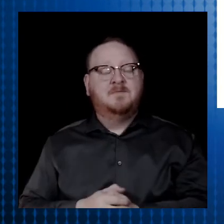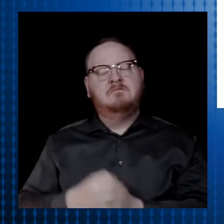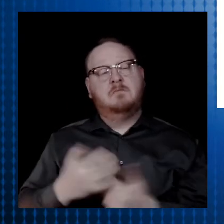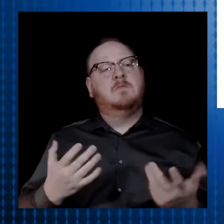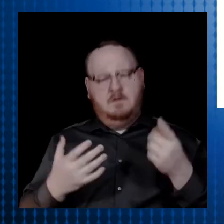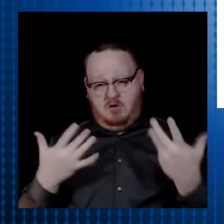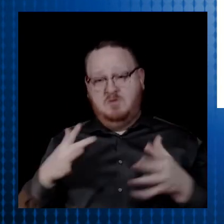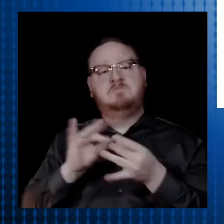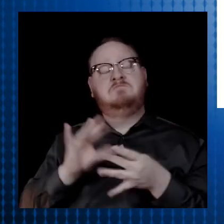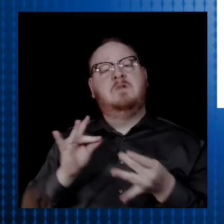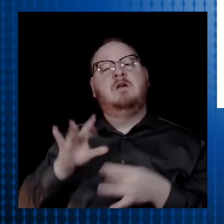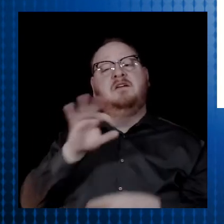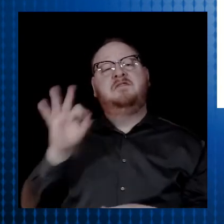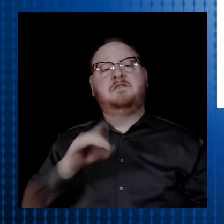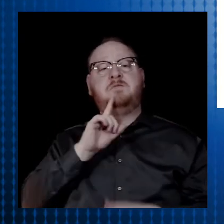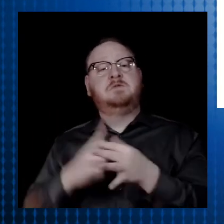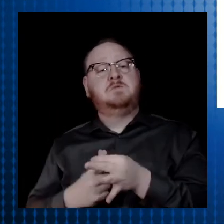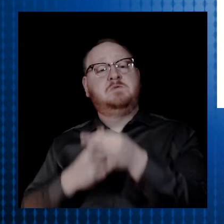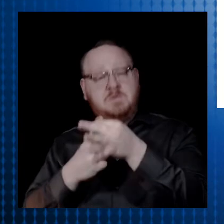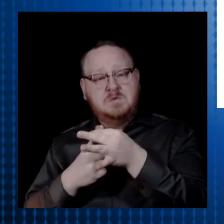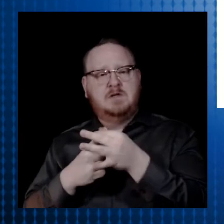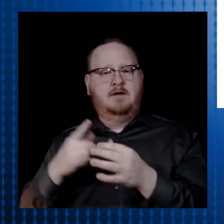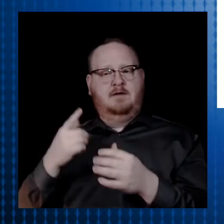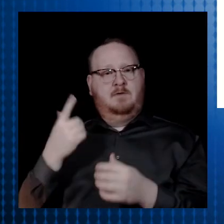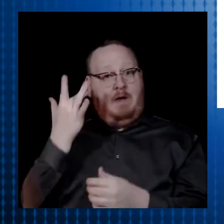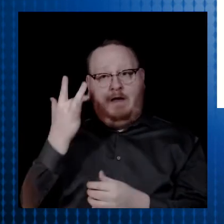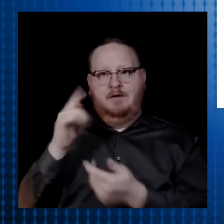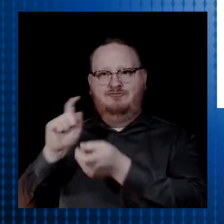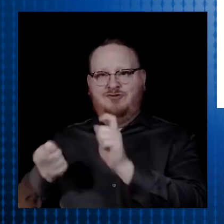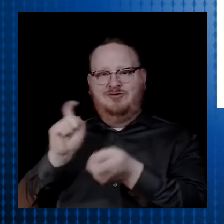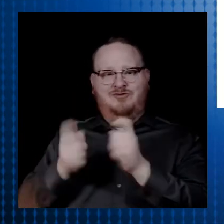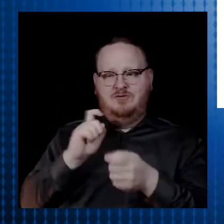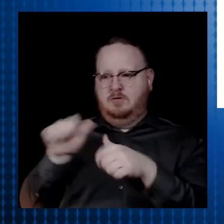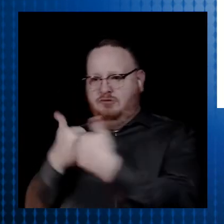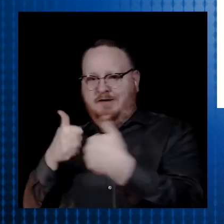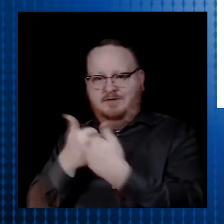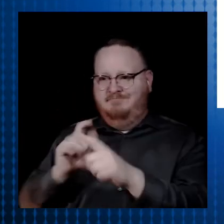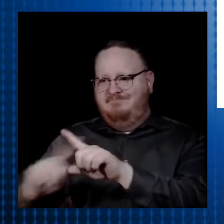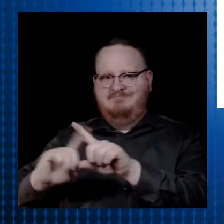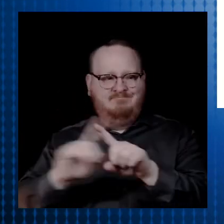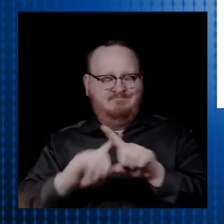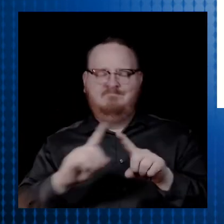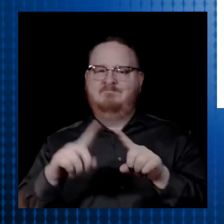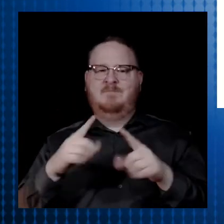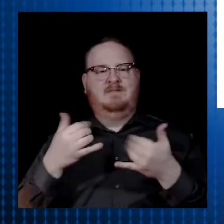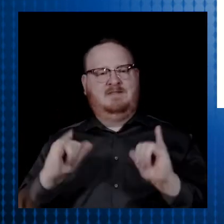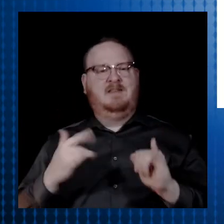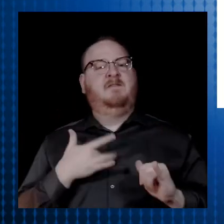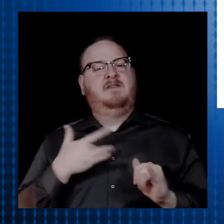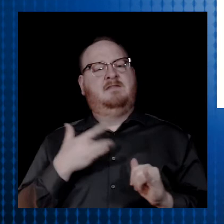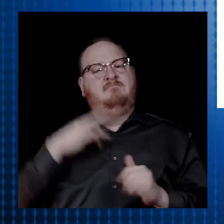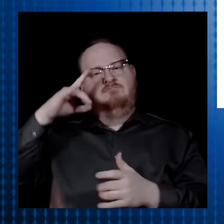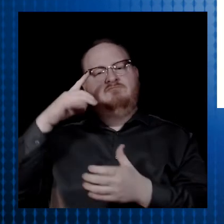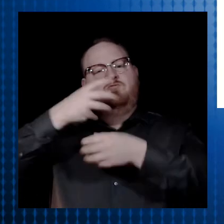very unique district with constant changes and challenges, and believes in the phrase